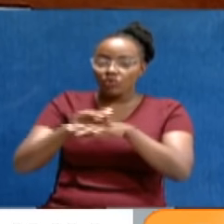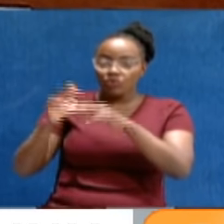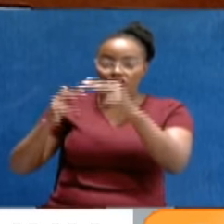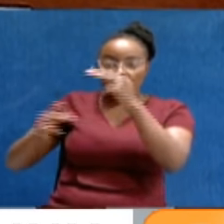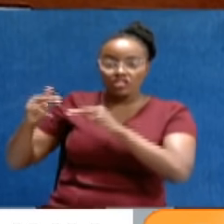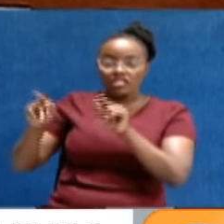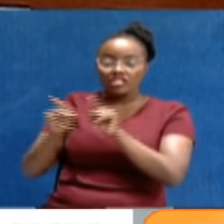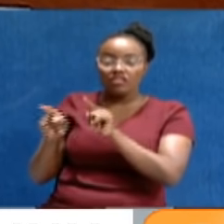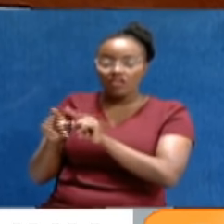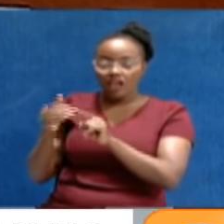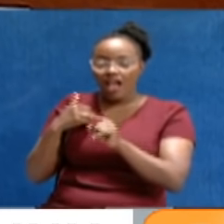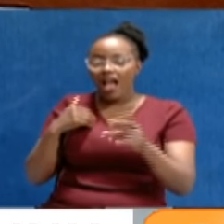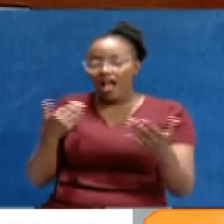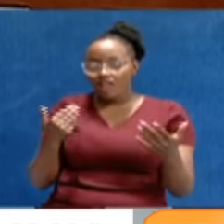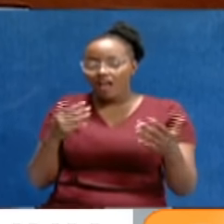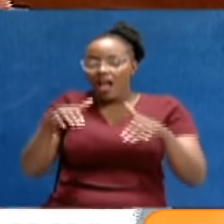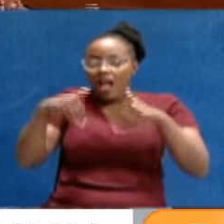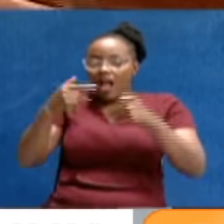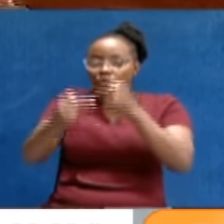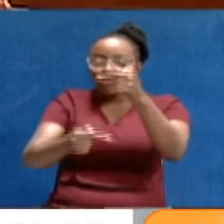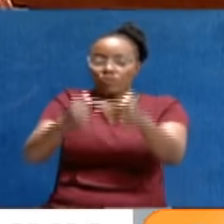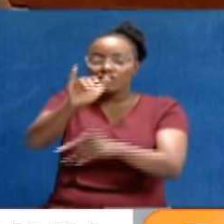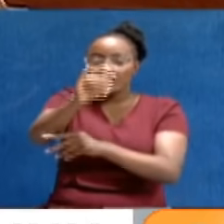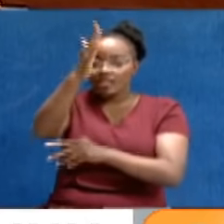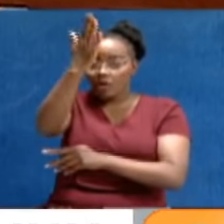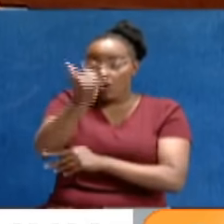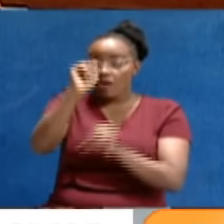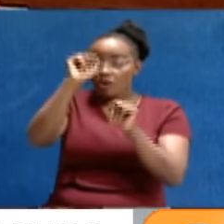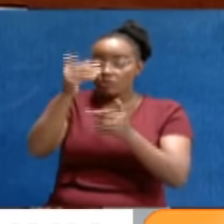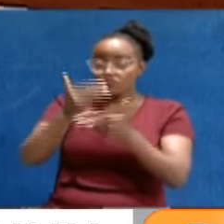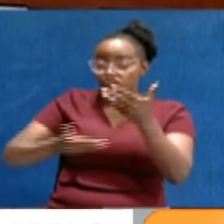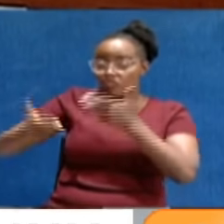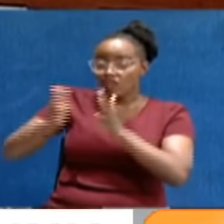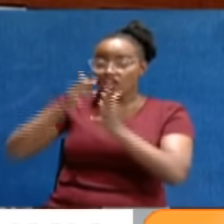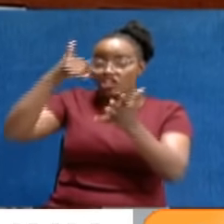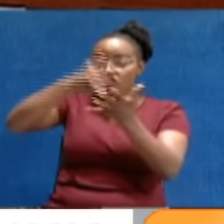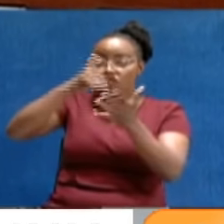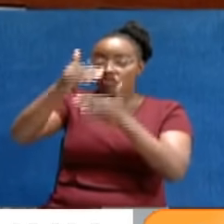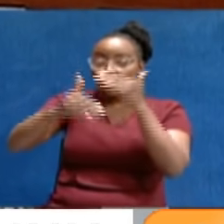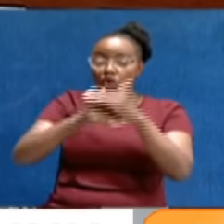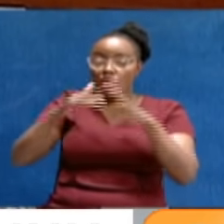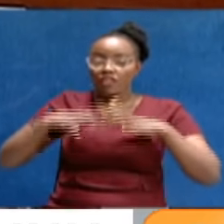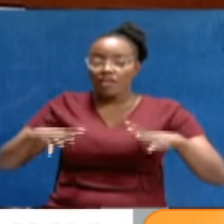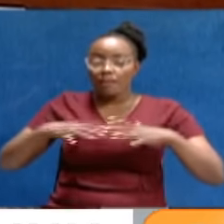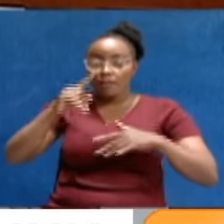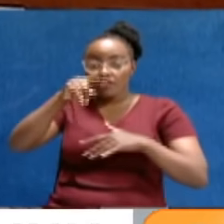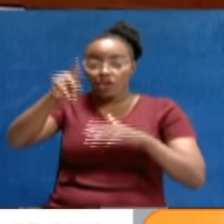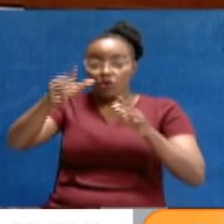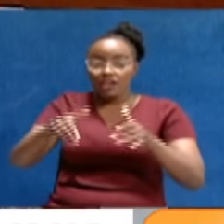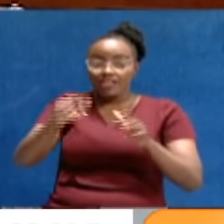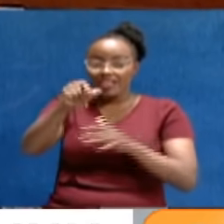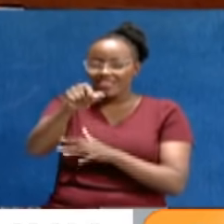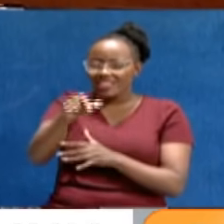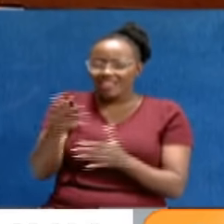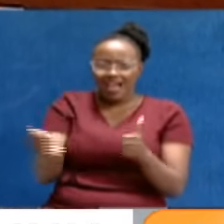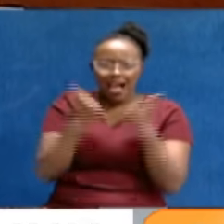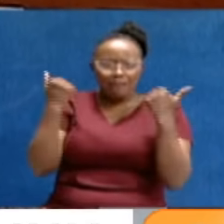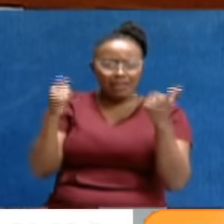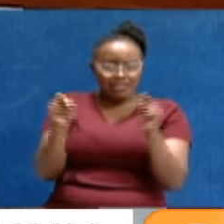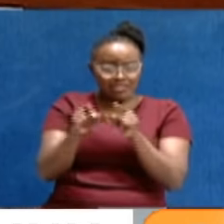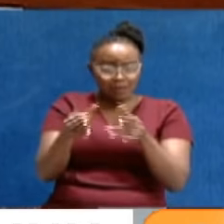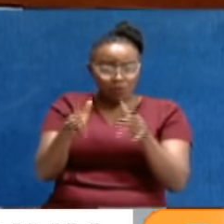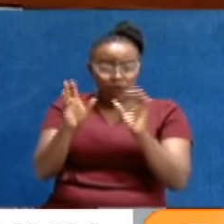history and very record of how you process it, so that you can engage and involve everybody properly. This didn't happen like